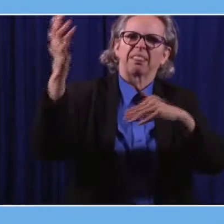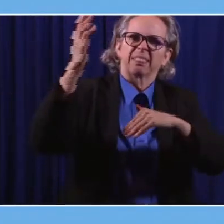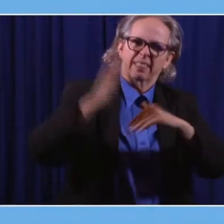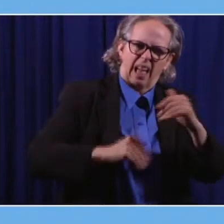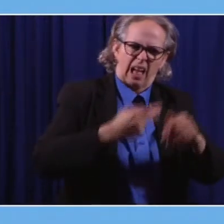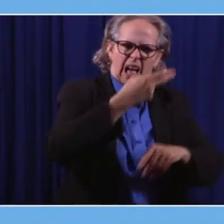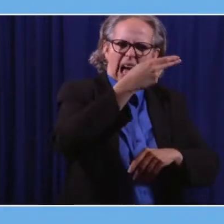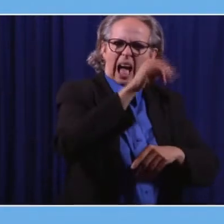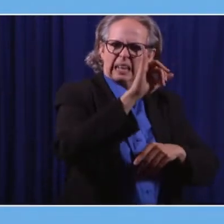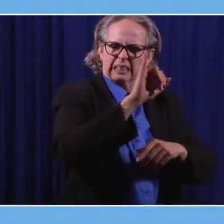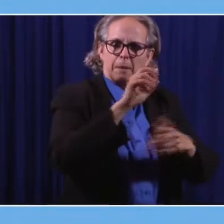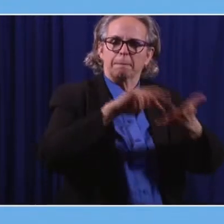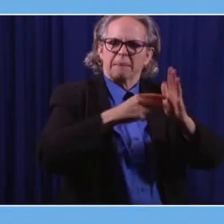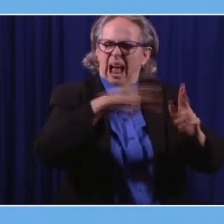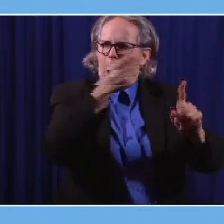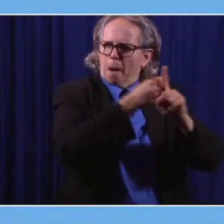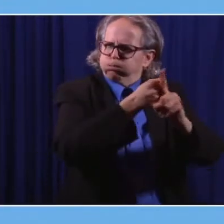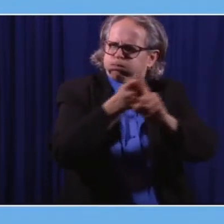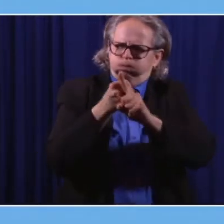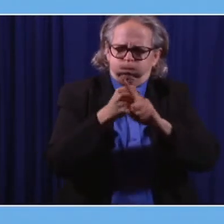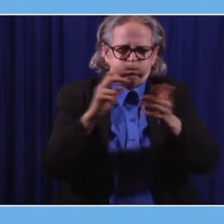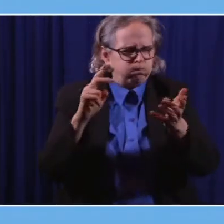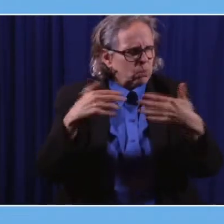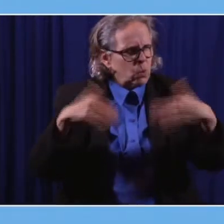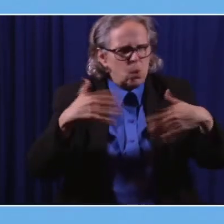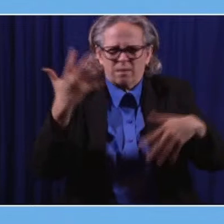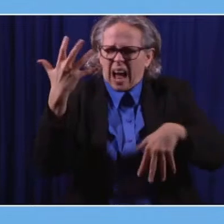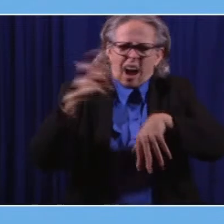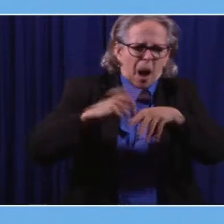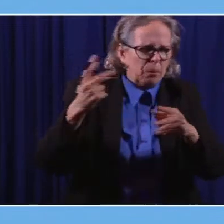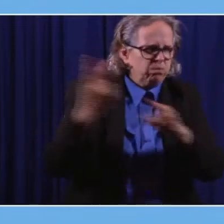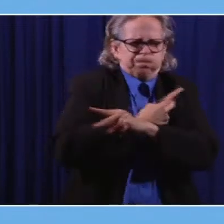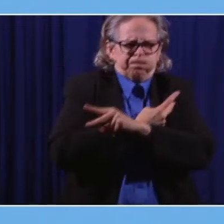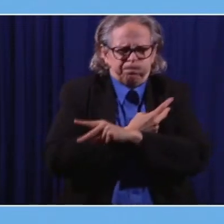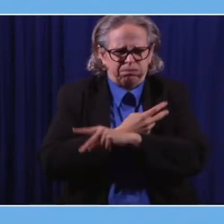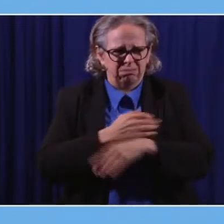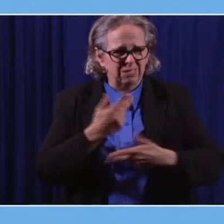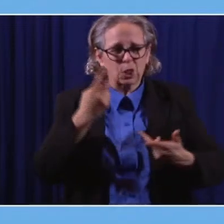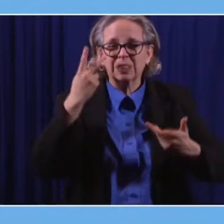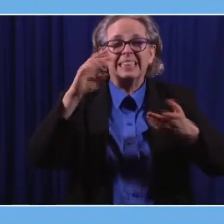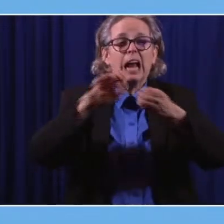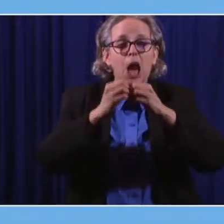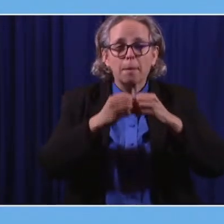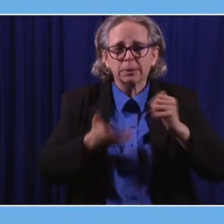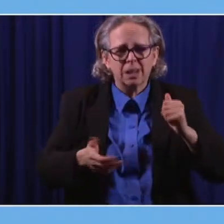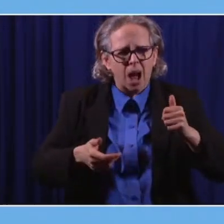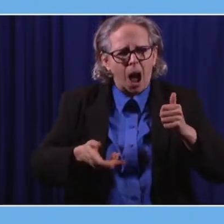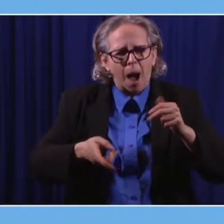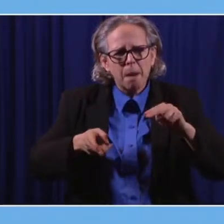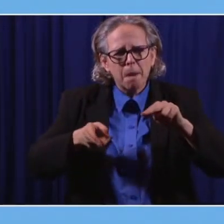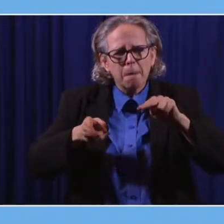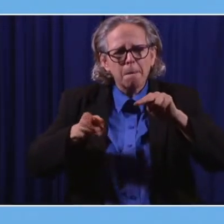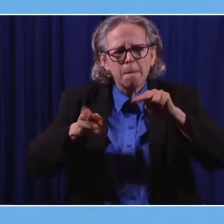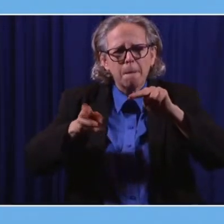that number. And you can see as we go down to Auglaize, Mercer, Jackson, Allen, you can just see, the high incidence